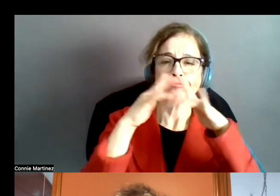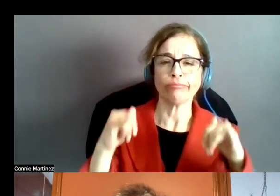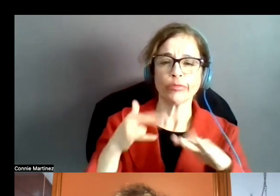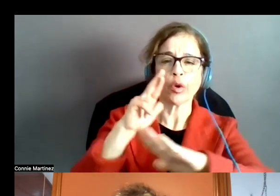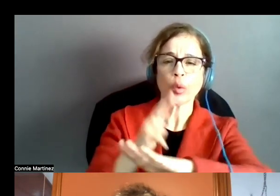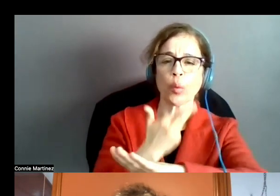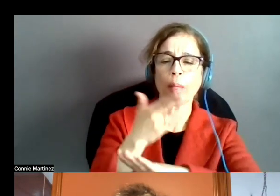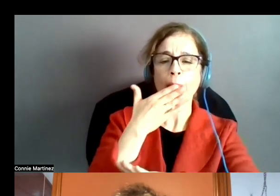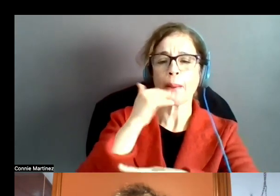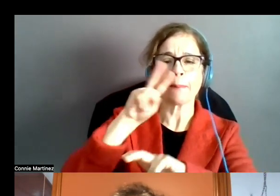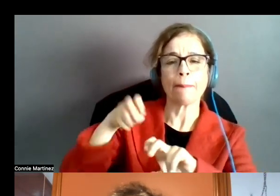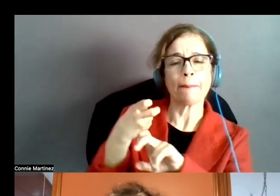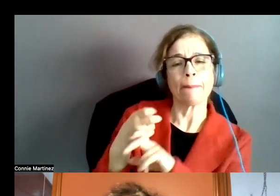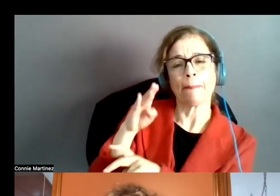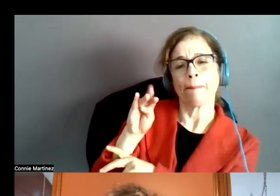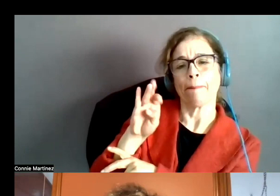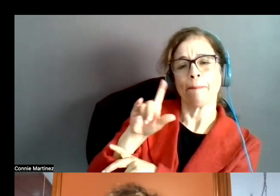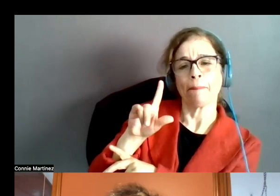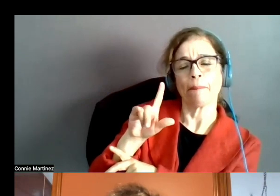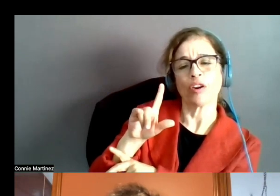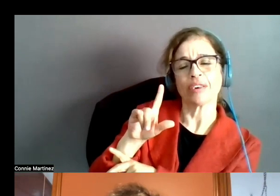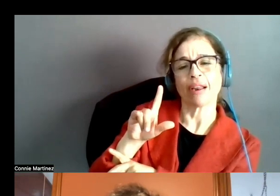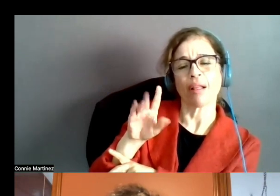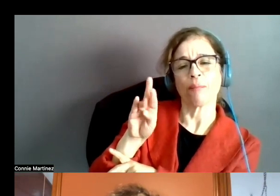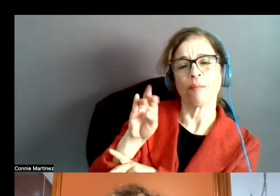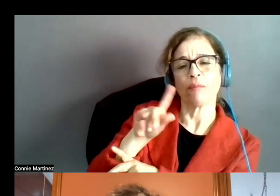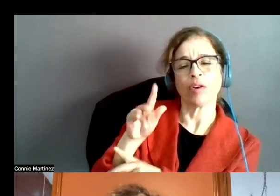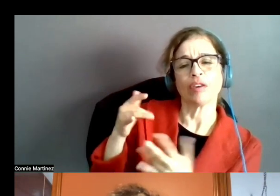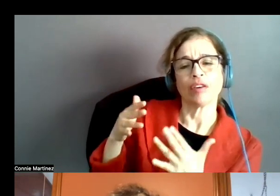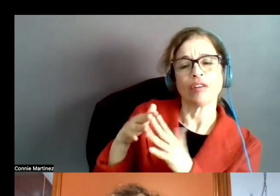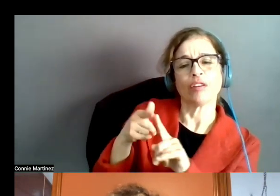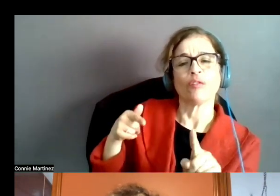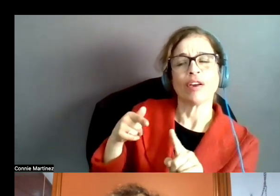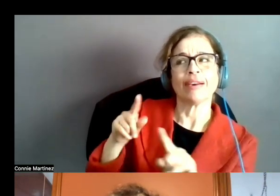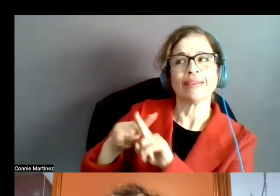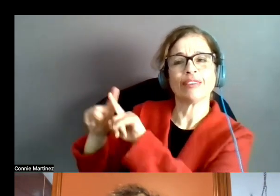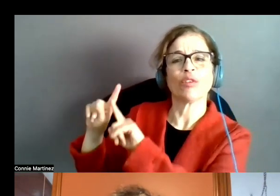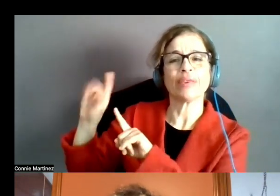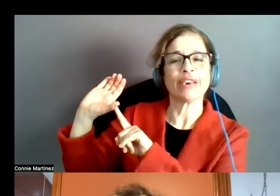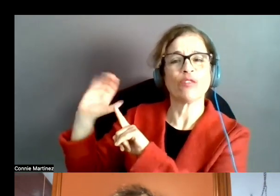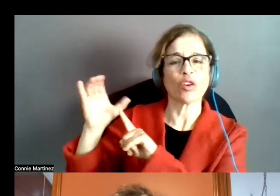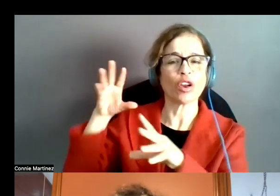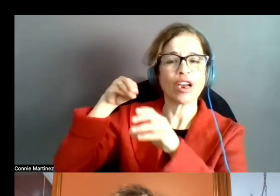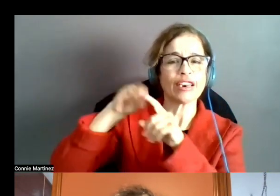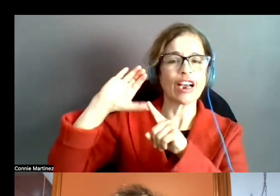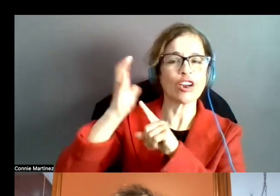the backbone of Brazilian drumming, but influenced by rhythms from different cultures and